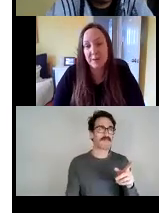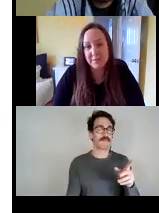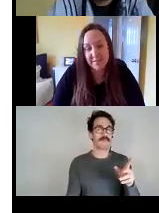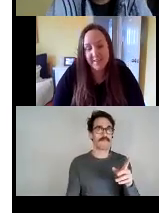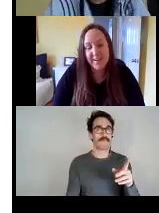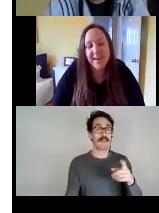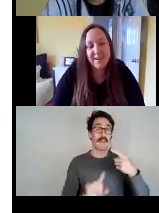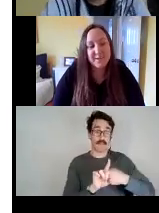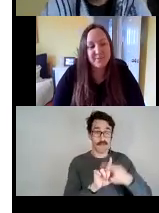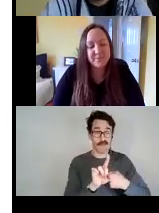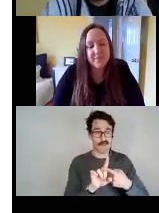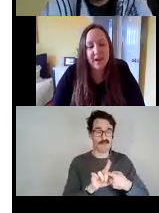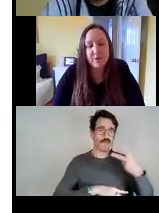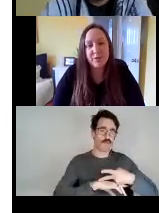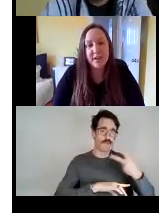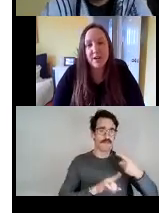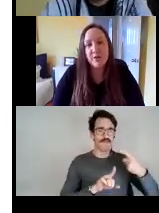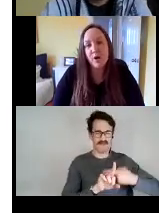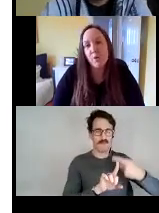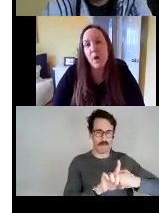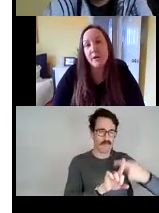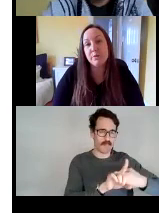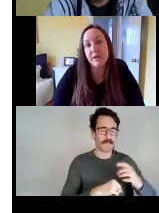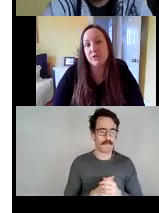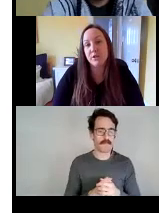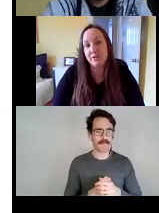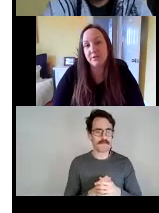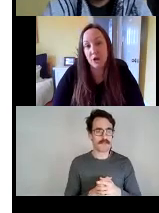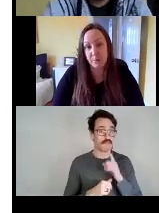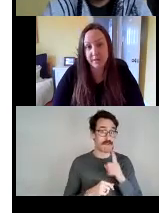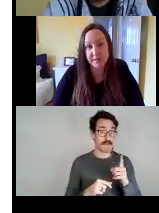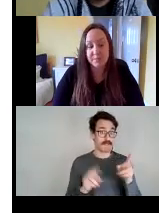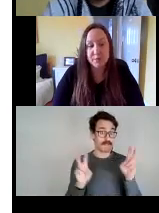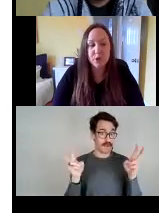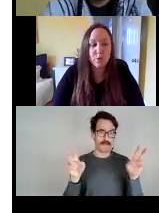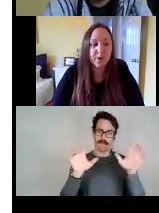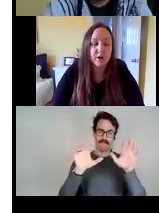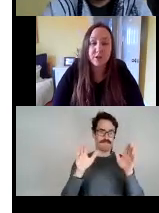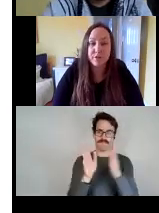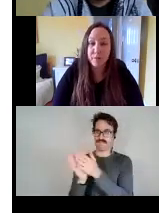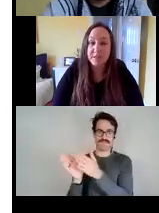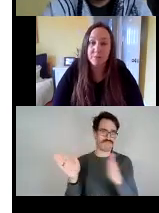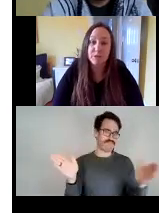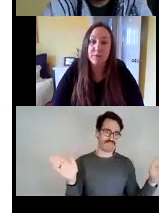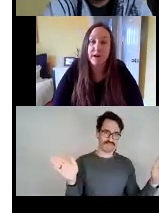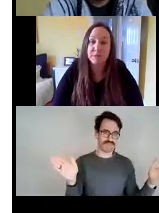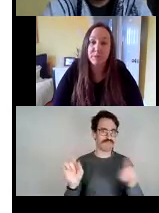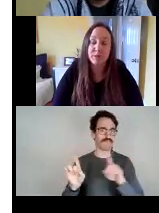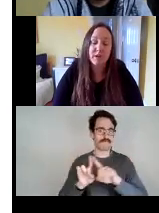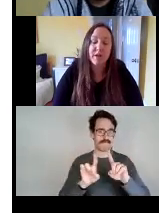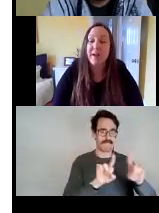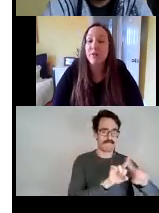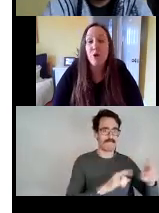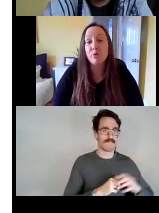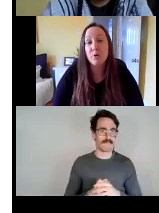a month. And they cover a wide range of topics. So they are delivered by subject matter